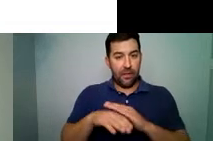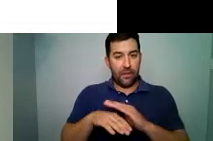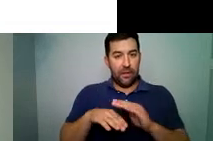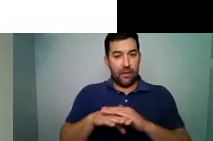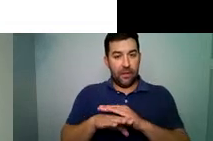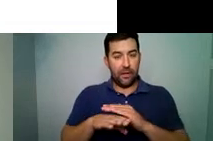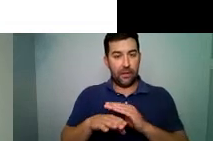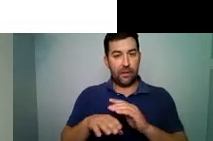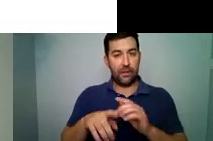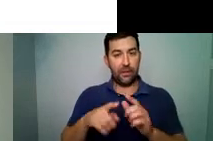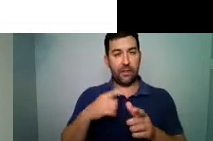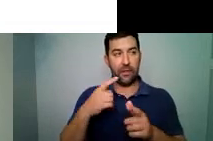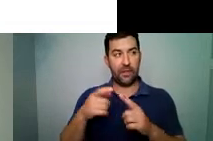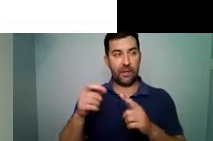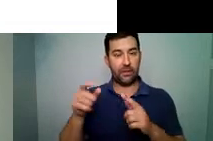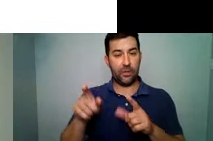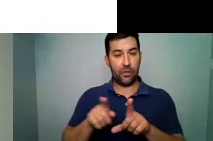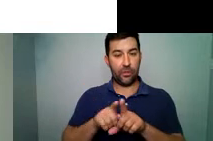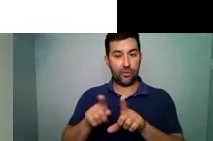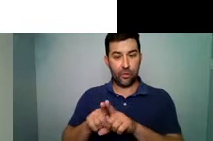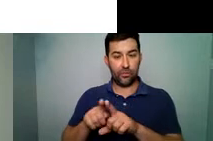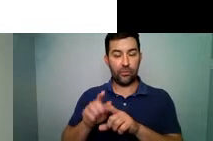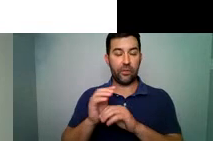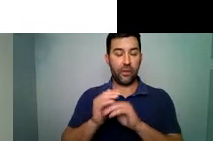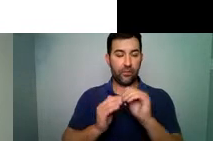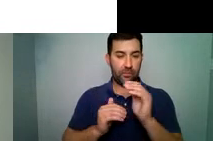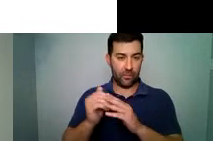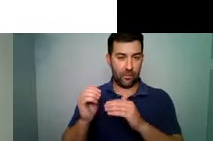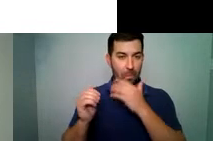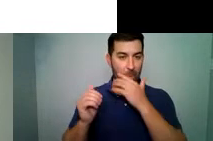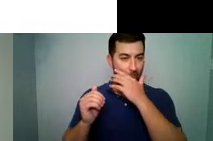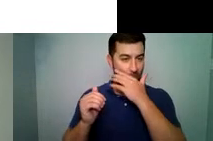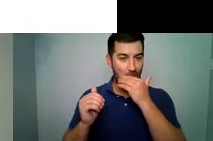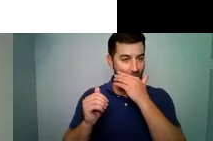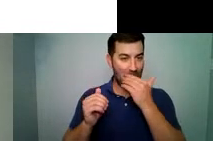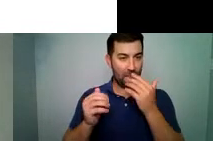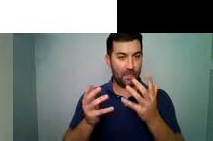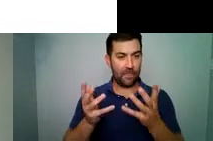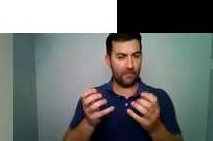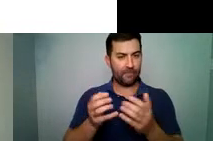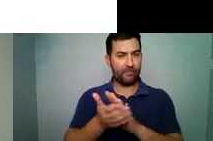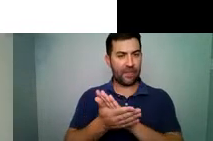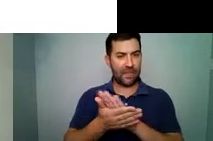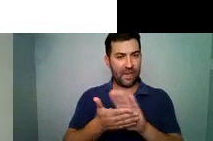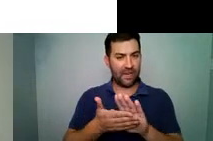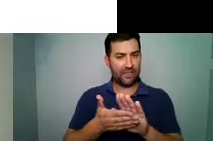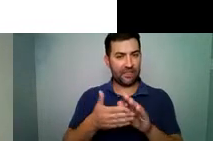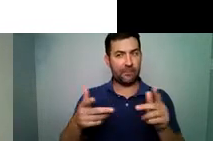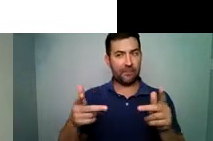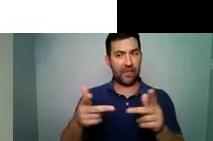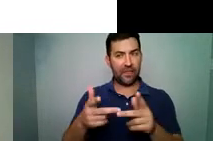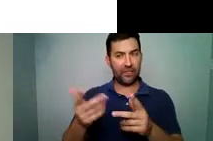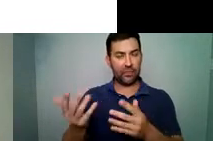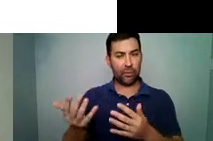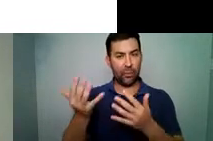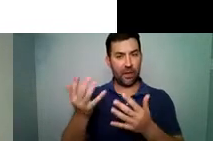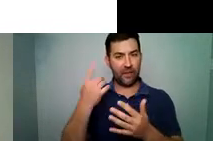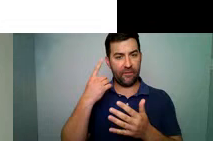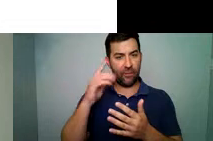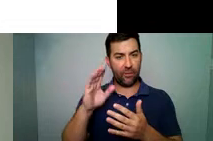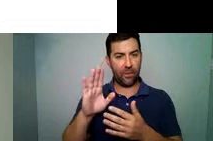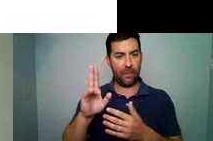then definitely also comfortable. We want it to be a nice place to wait for the bus to